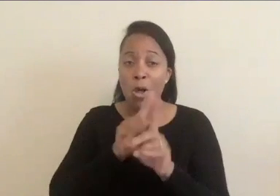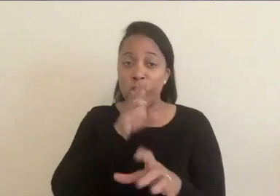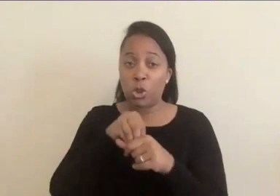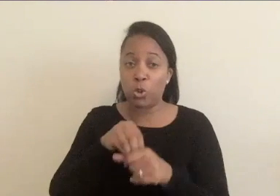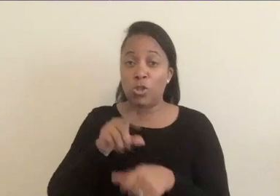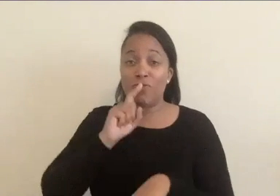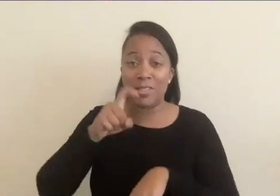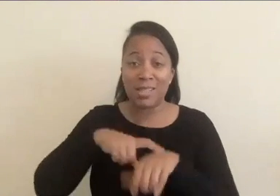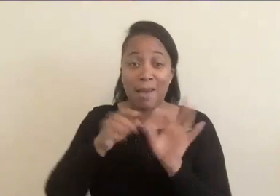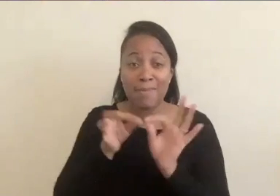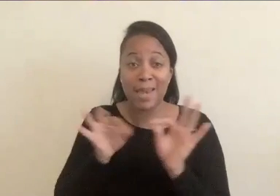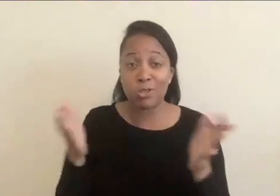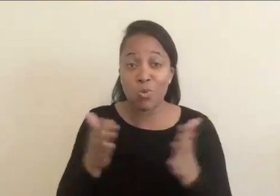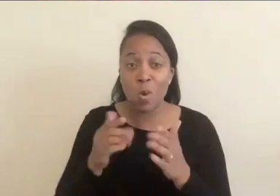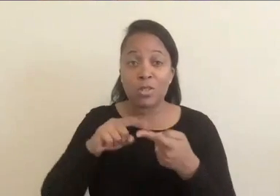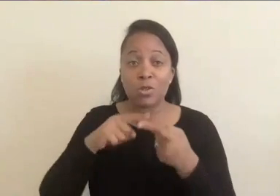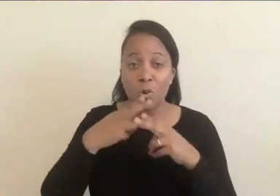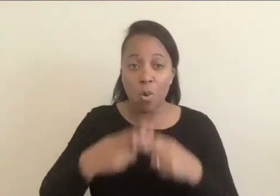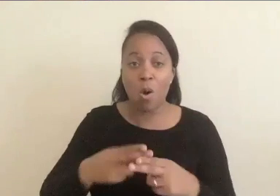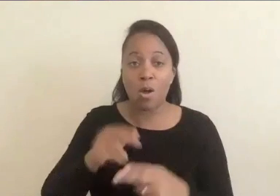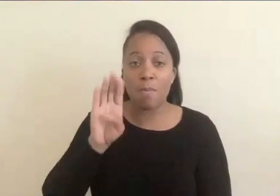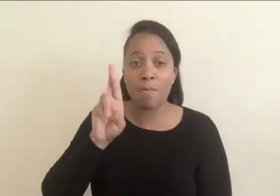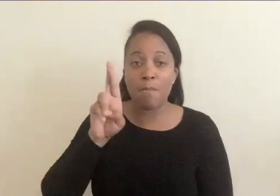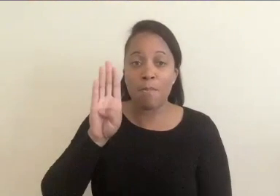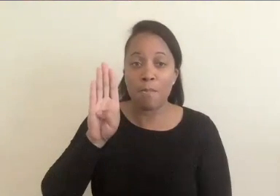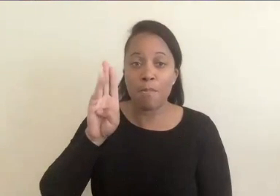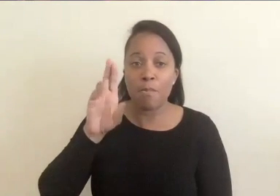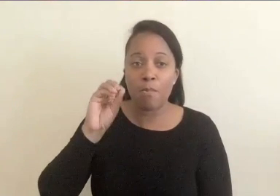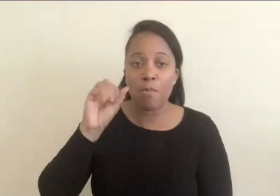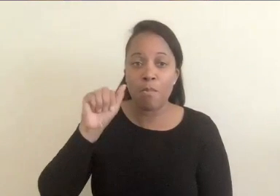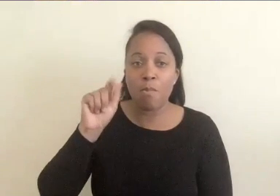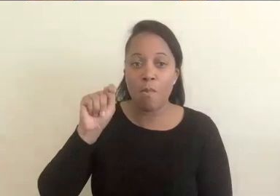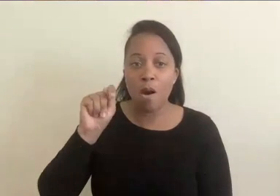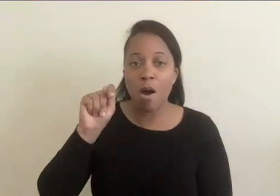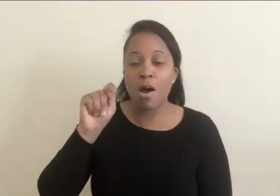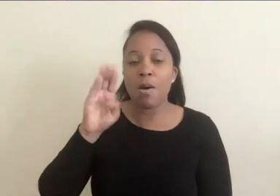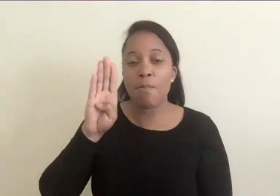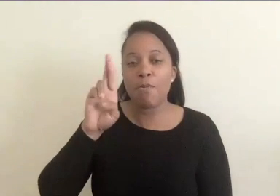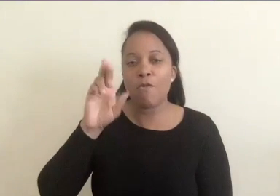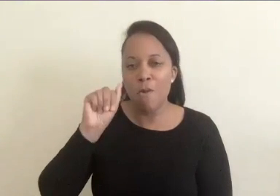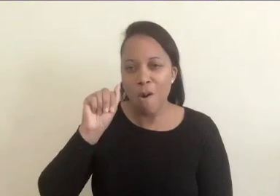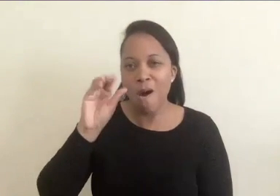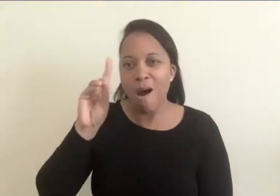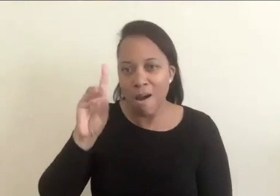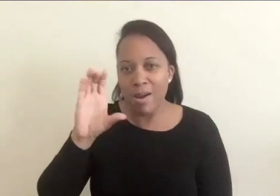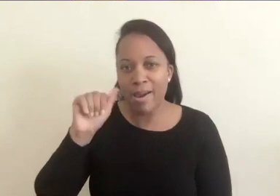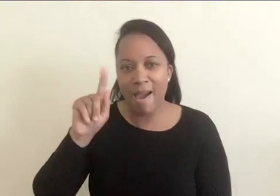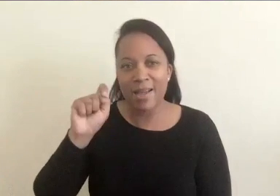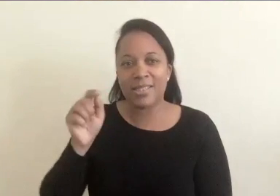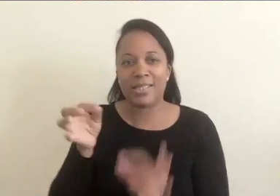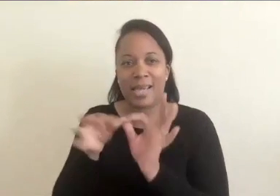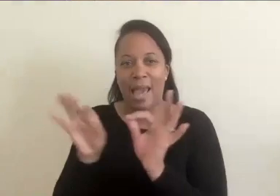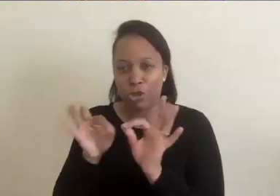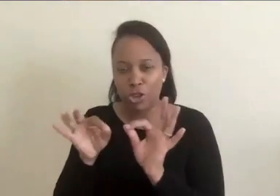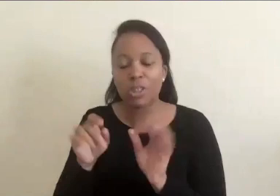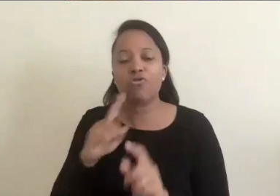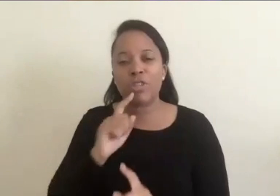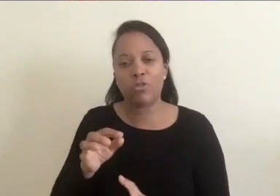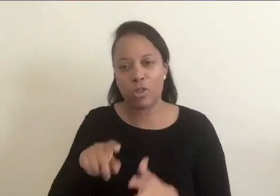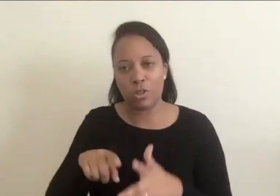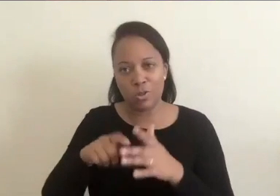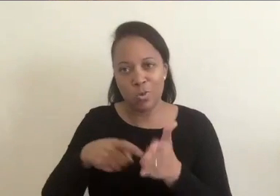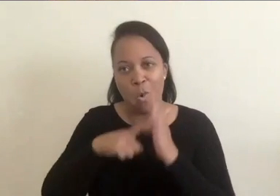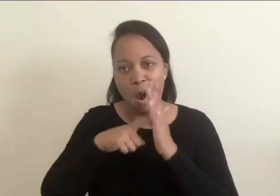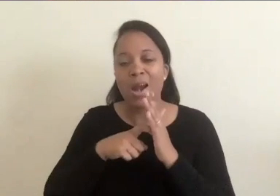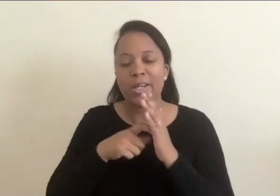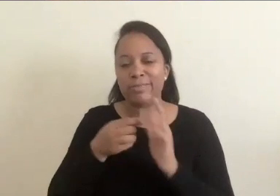captioning, which requires a specialized type of software and exceptional skills. We most often